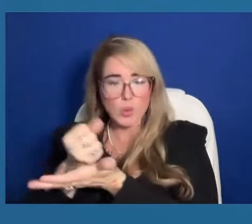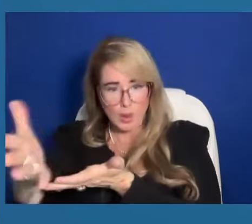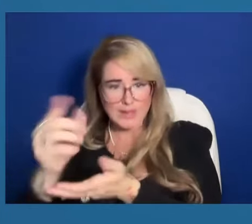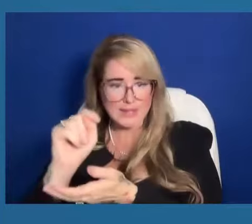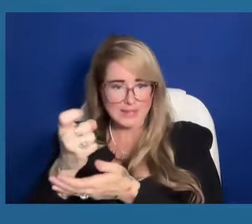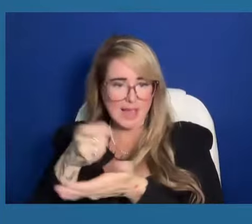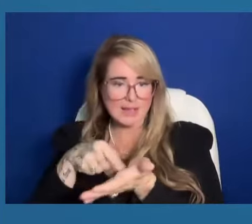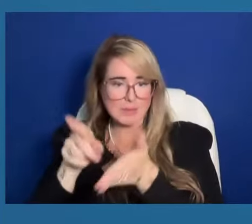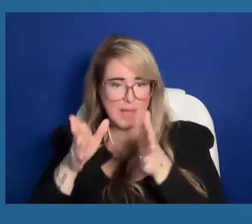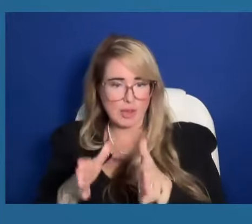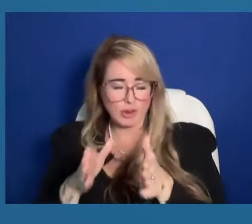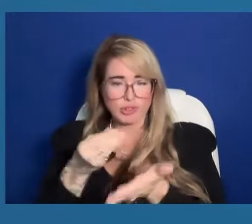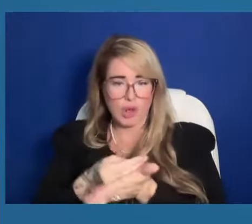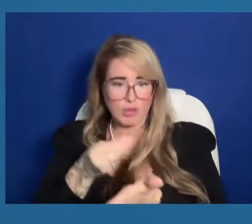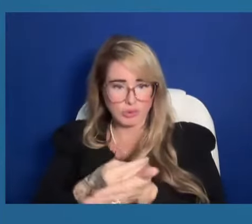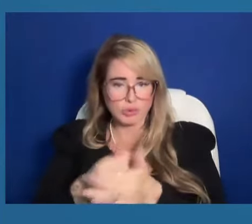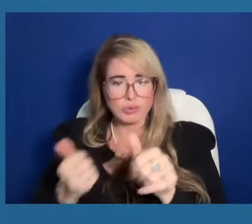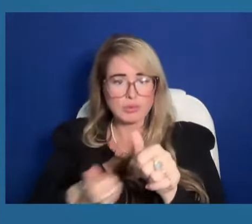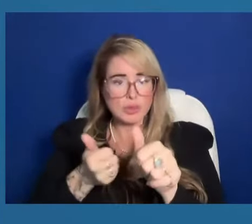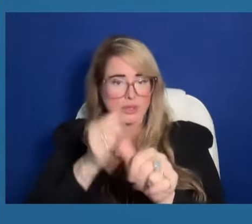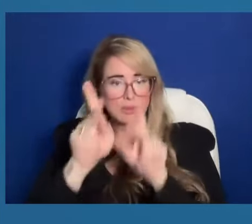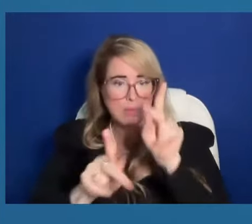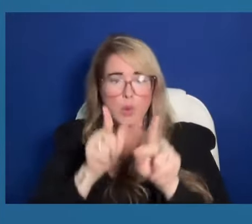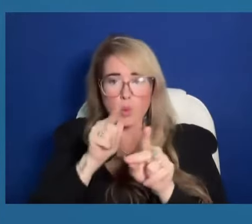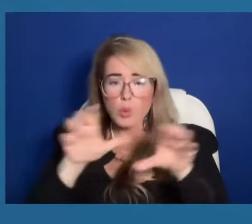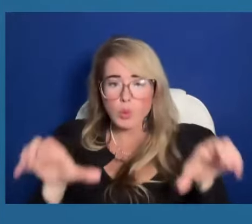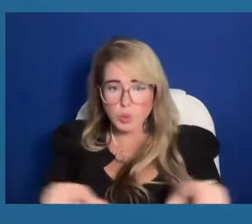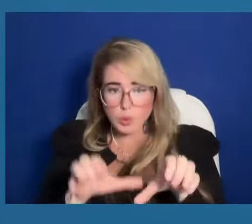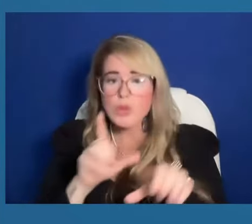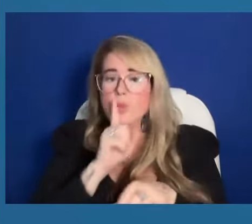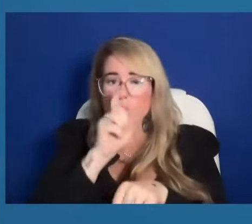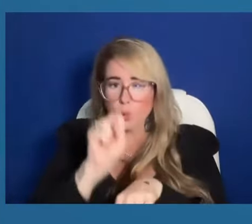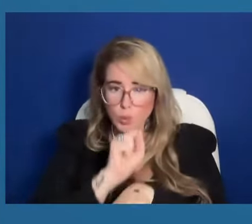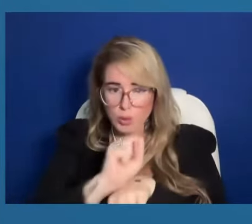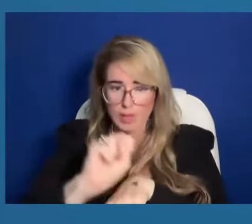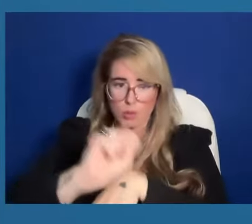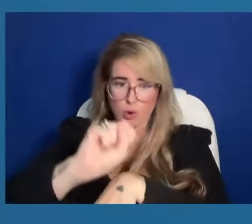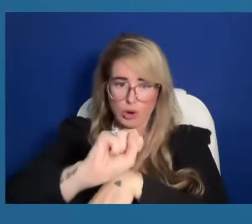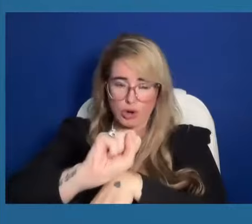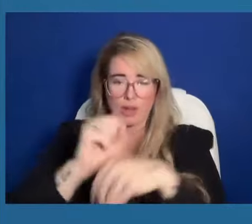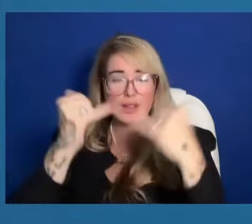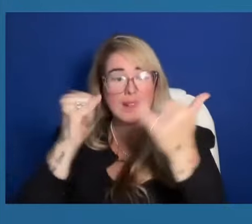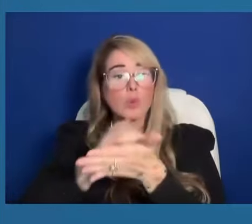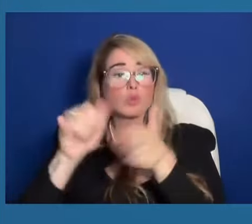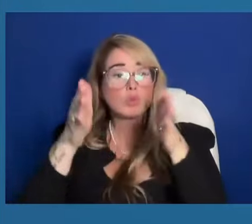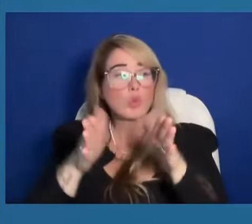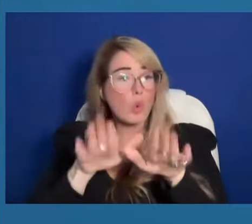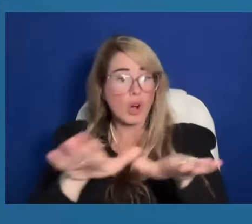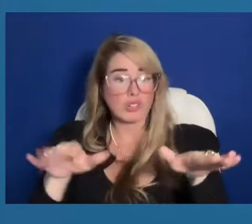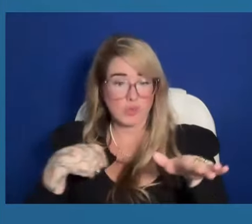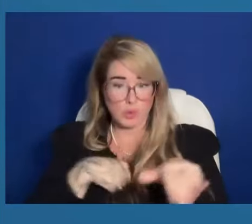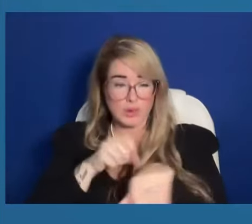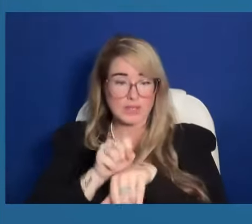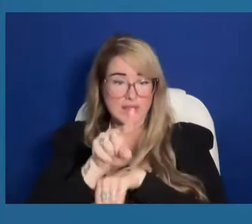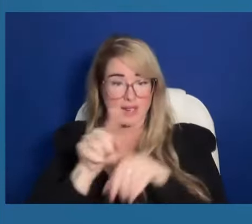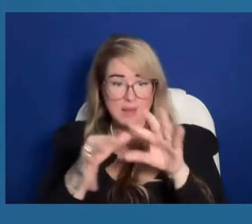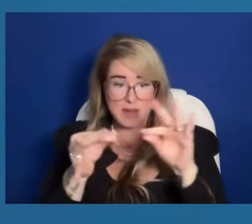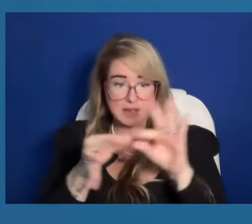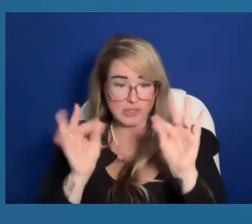dollars to go after people who are doing the real work. So New Yorkers, we're sending a message loud and